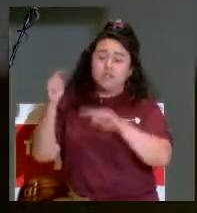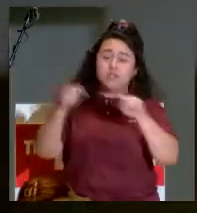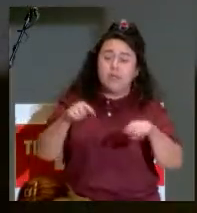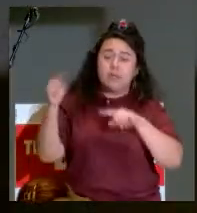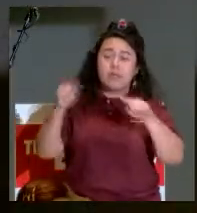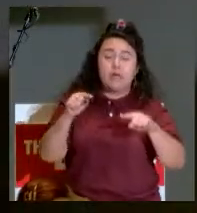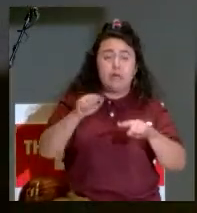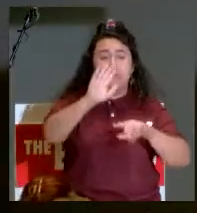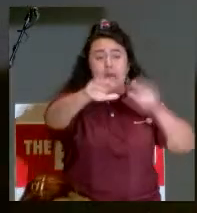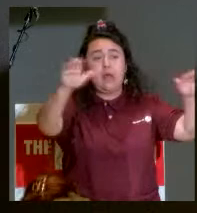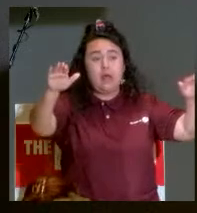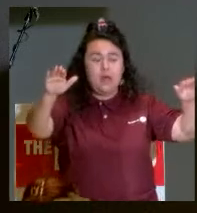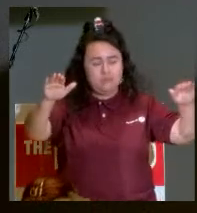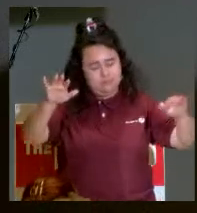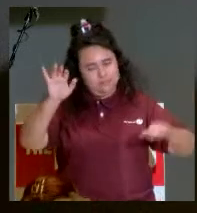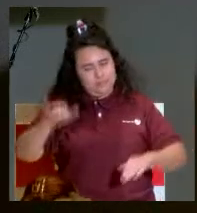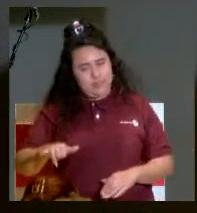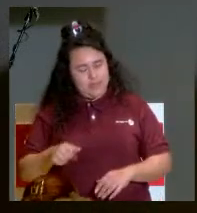coming.